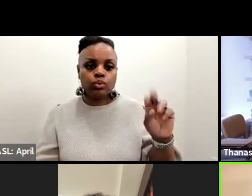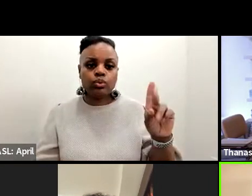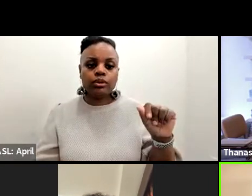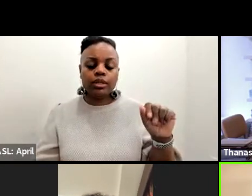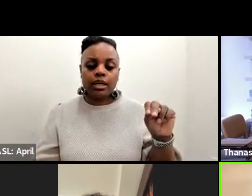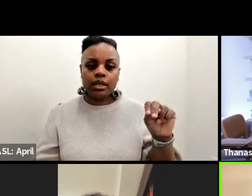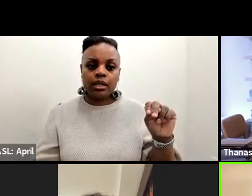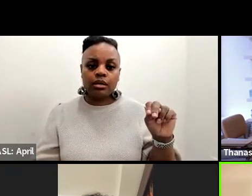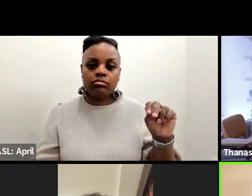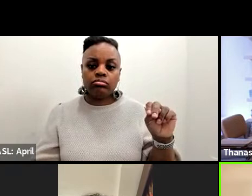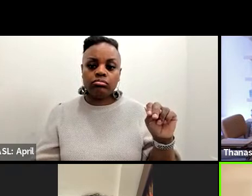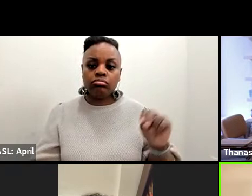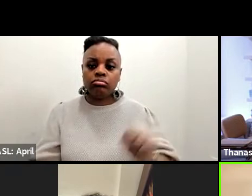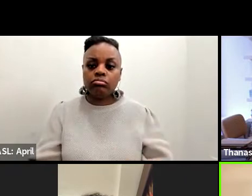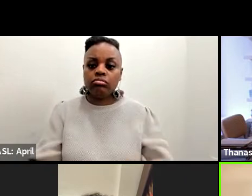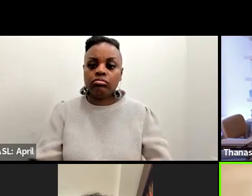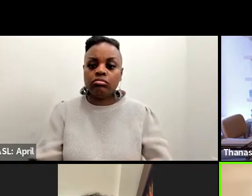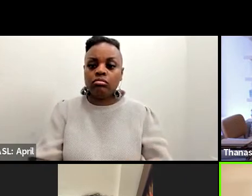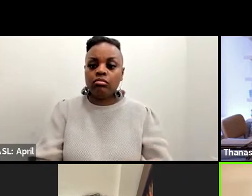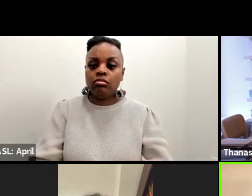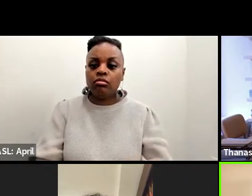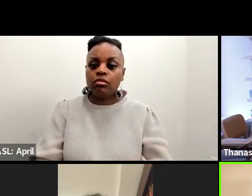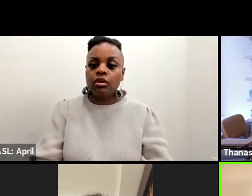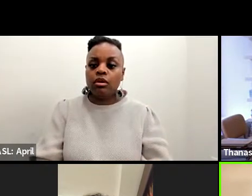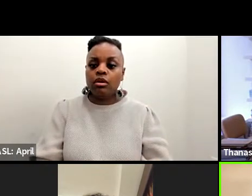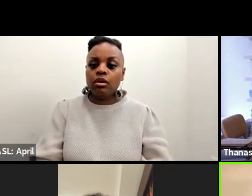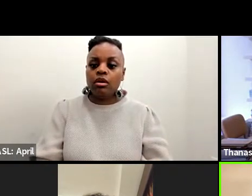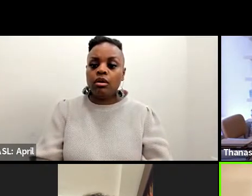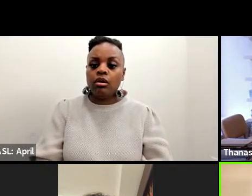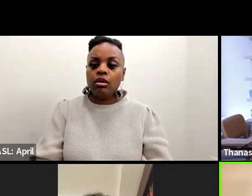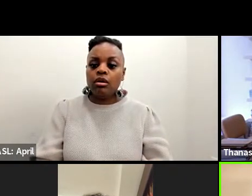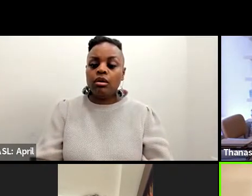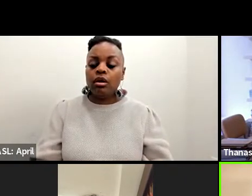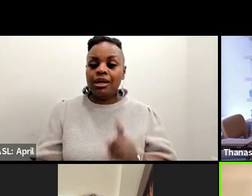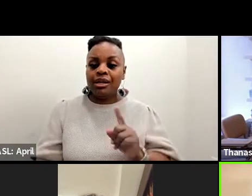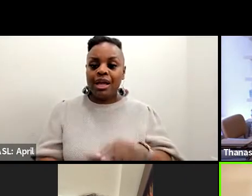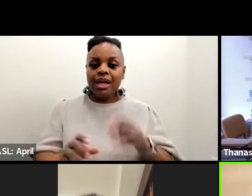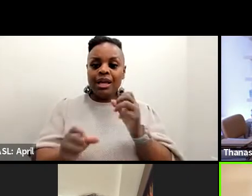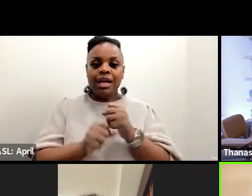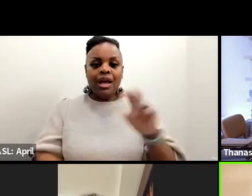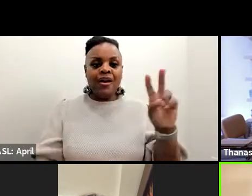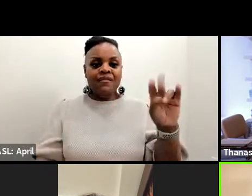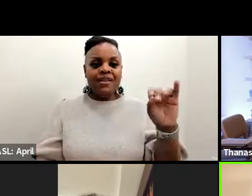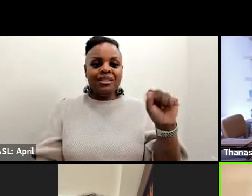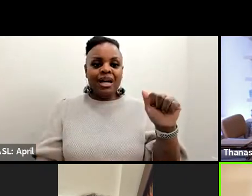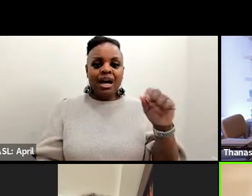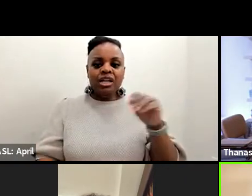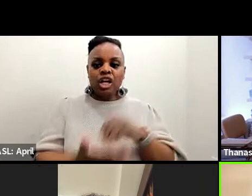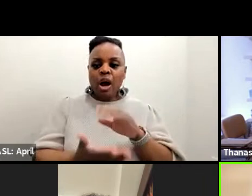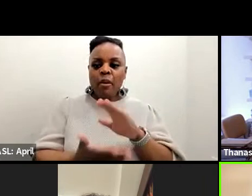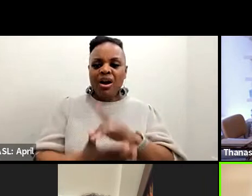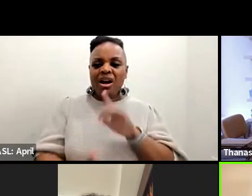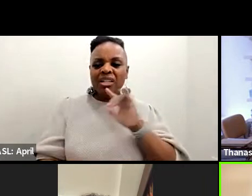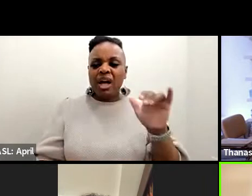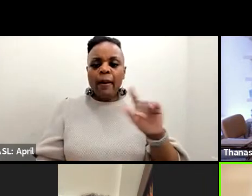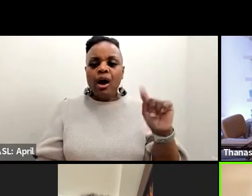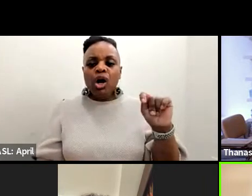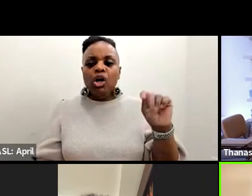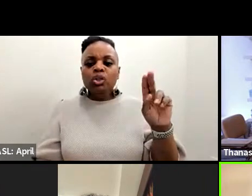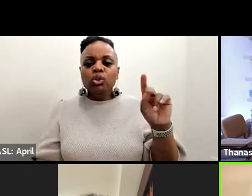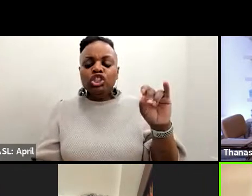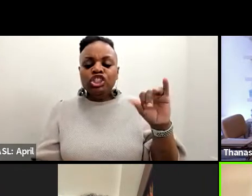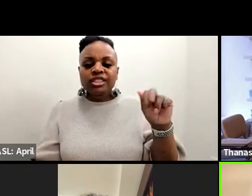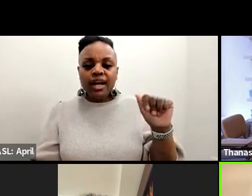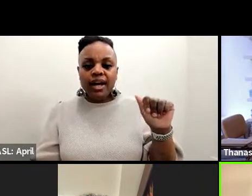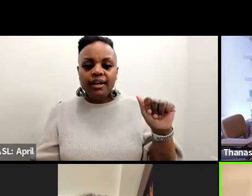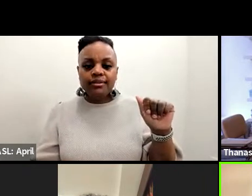so they had to stay in Sudan for some time. People traveled to Malaysia, people traveled to a lesser extent to Qatar, and to